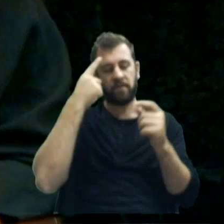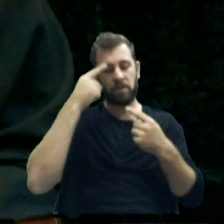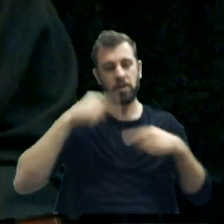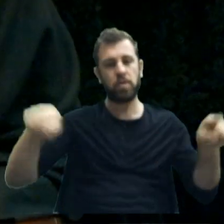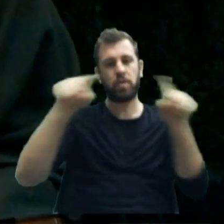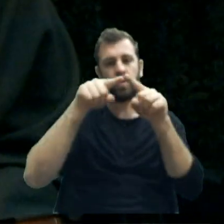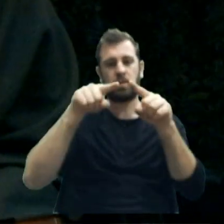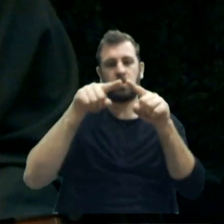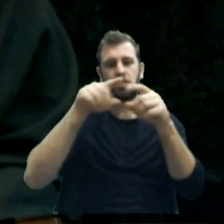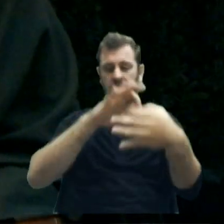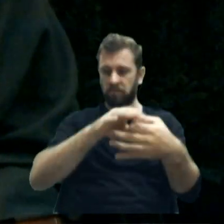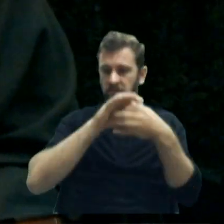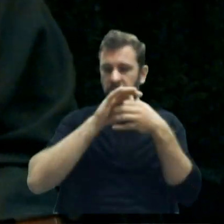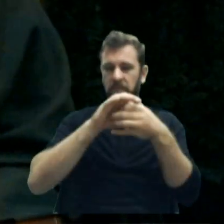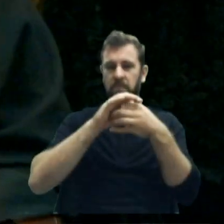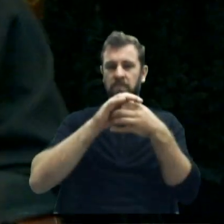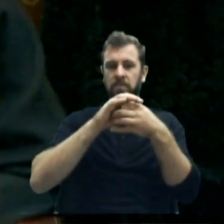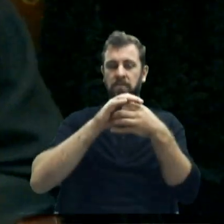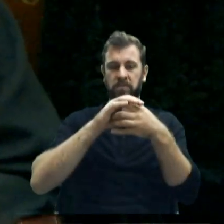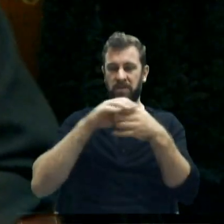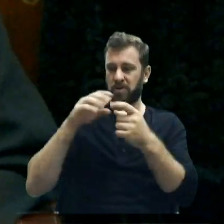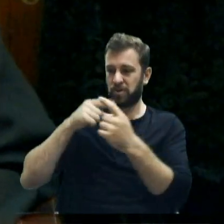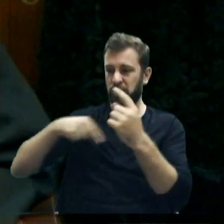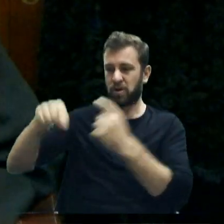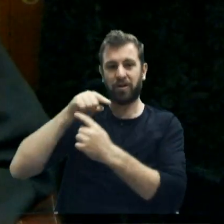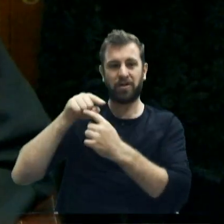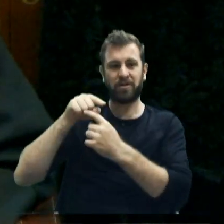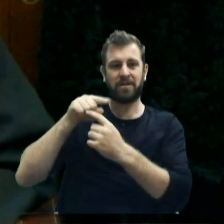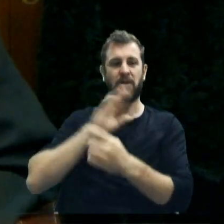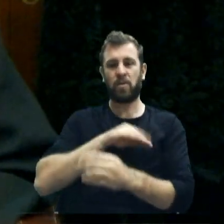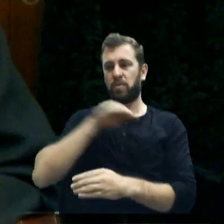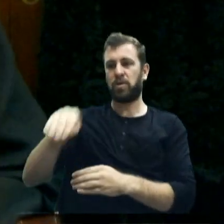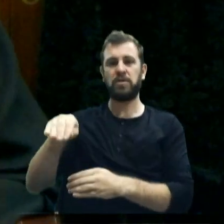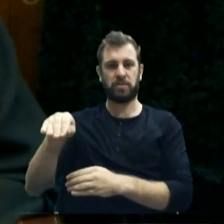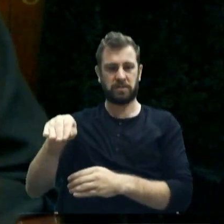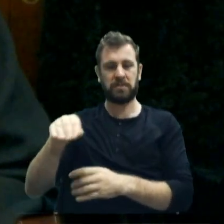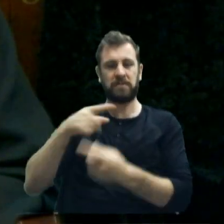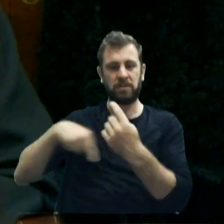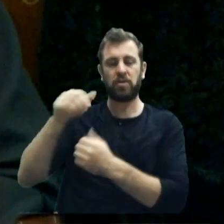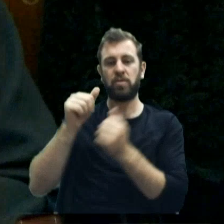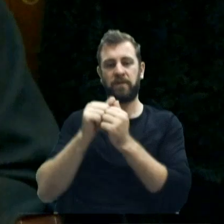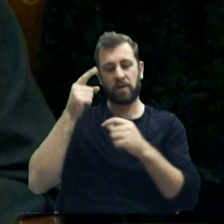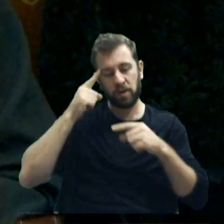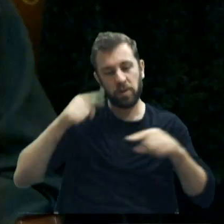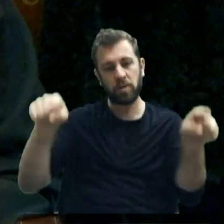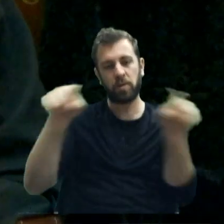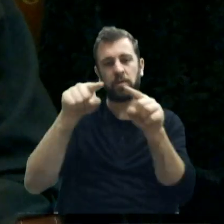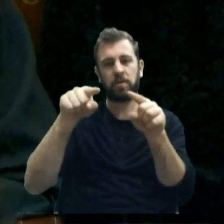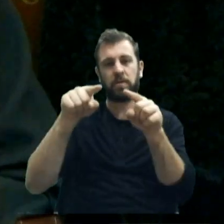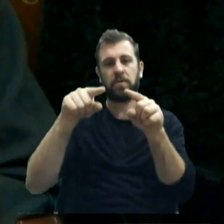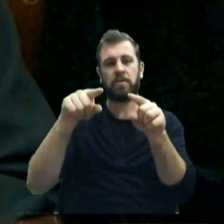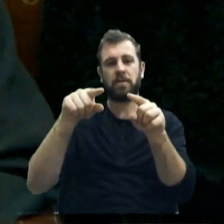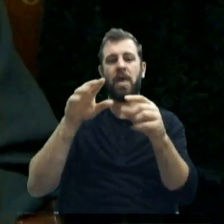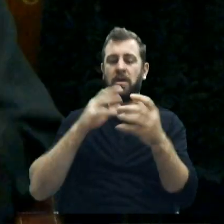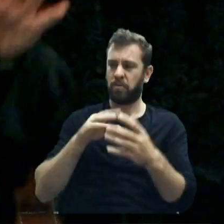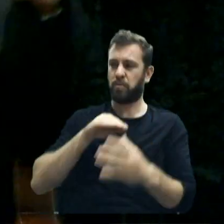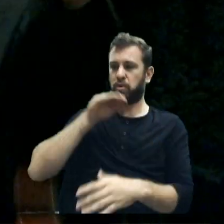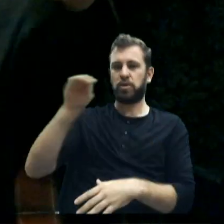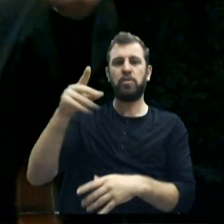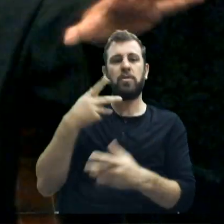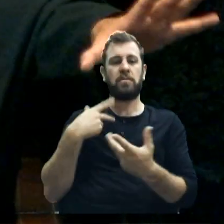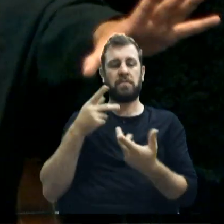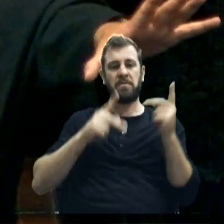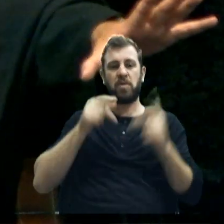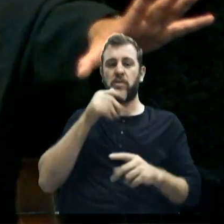I'll place you amongst circles that you never thought could be circles for you. I'll place you with people who are like-minded, who have the